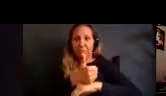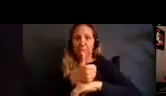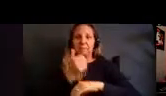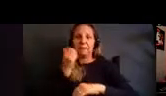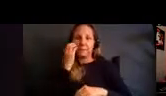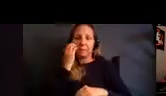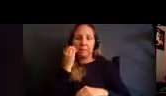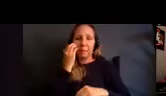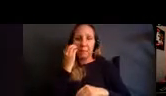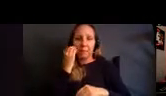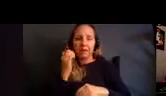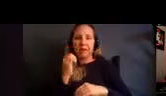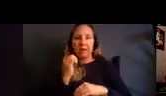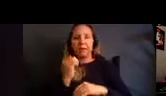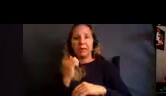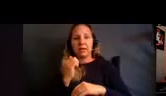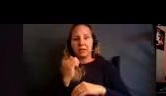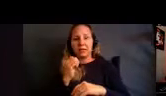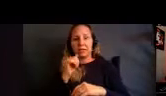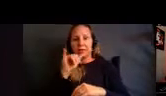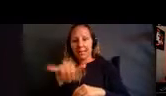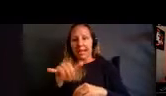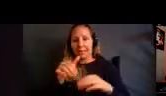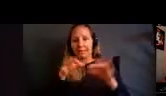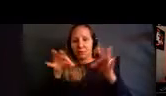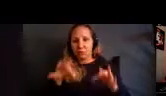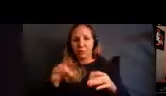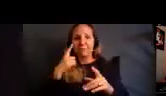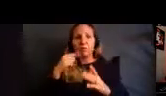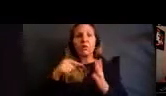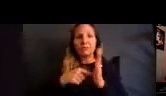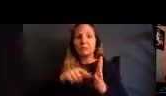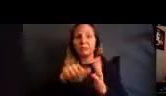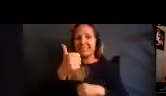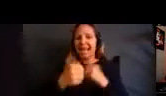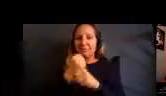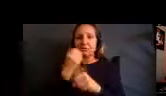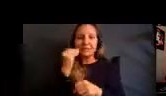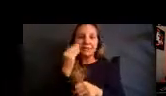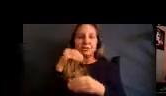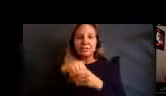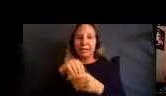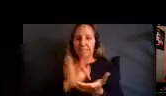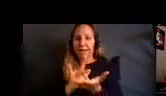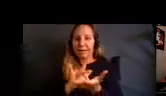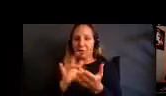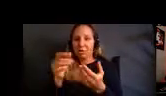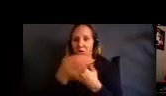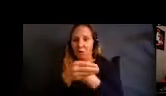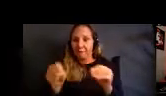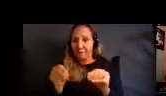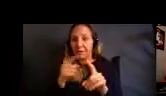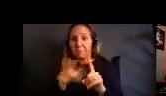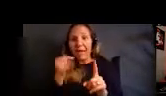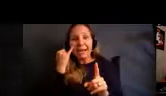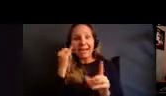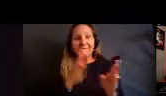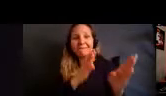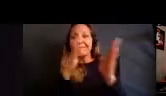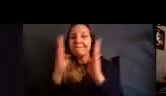in a medical administration in a medical office. Well, what about looking at it from an inclusive standpoint?